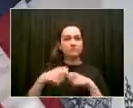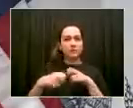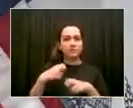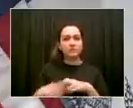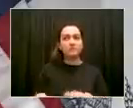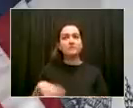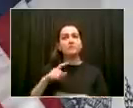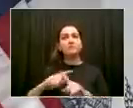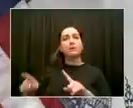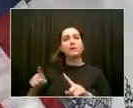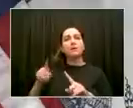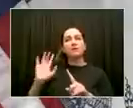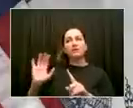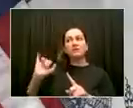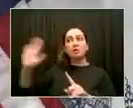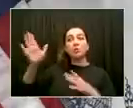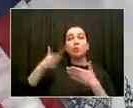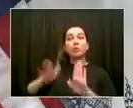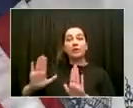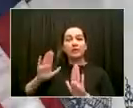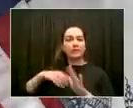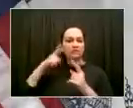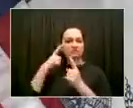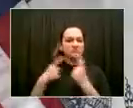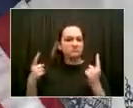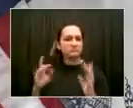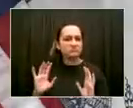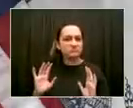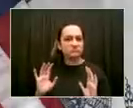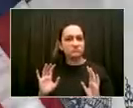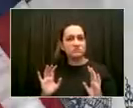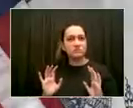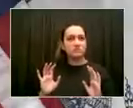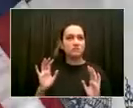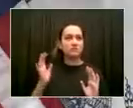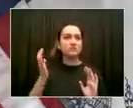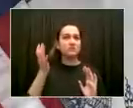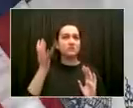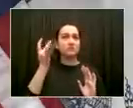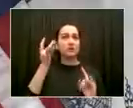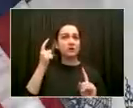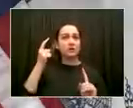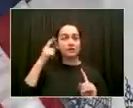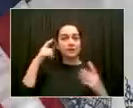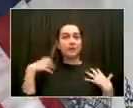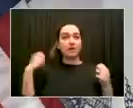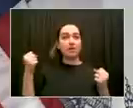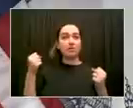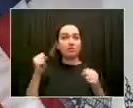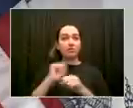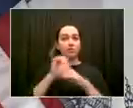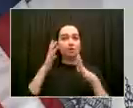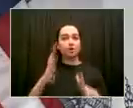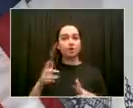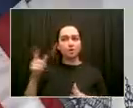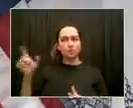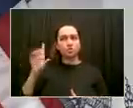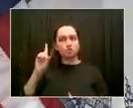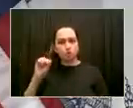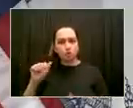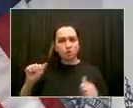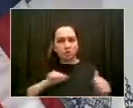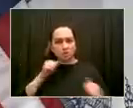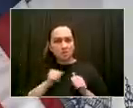in bringing hundreds of people off the street. And we reported this many times, Hazel, and we'll go back and show you the data. When